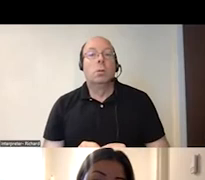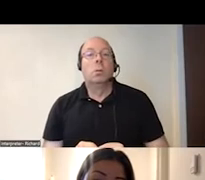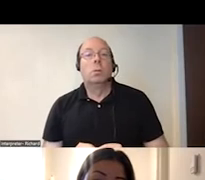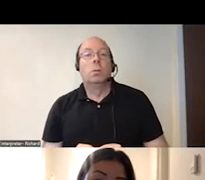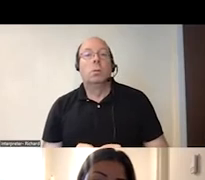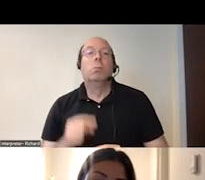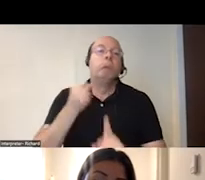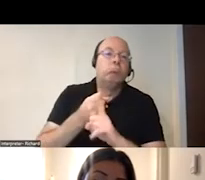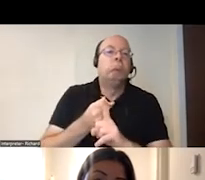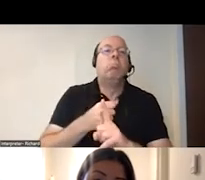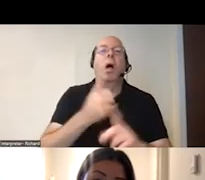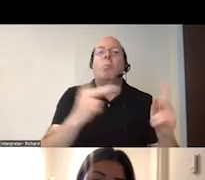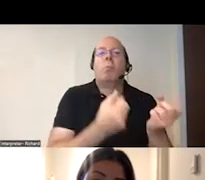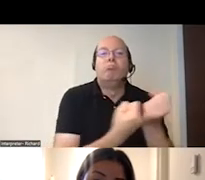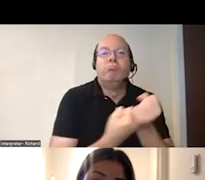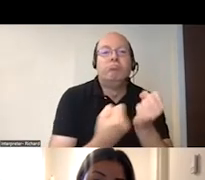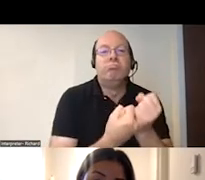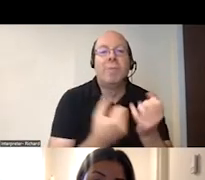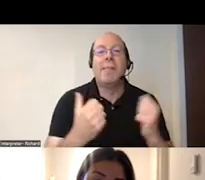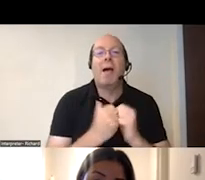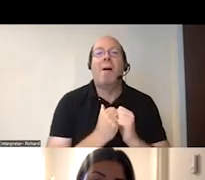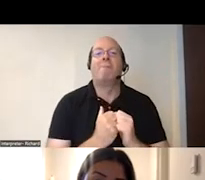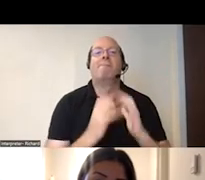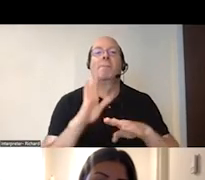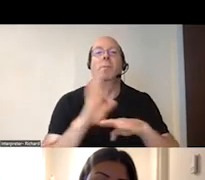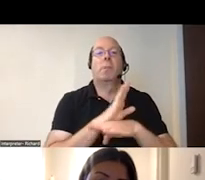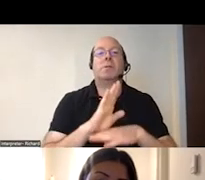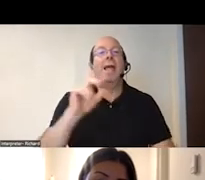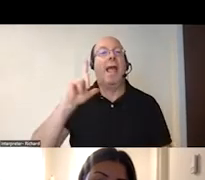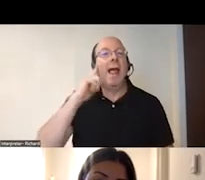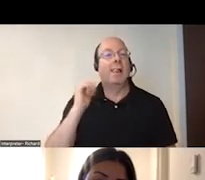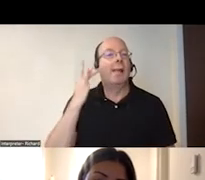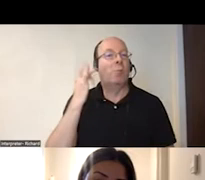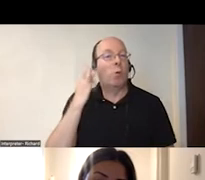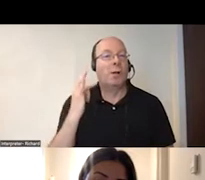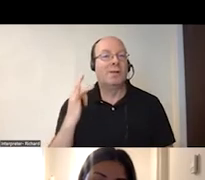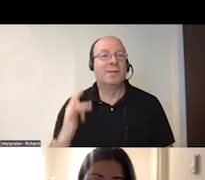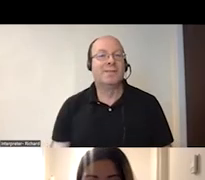people's help, we're able to now start this business in LA as well.